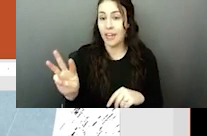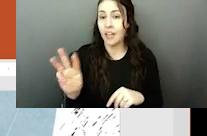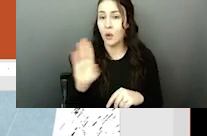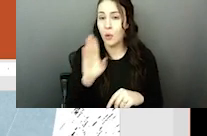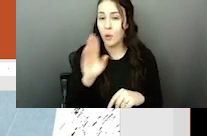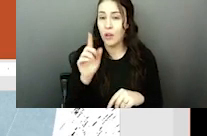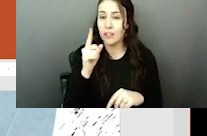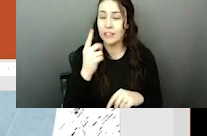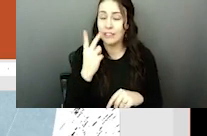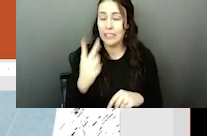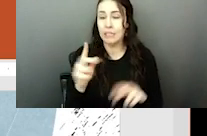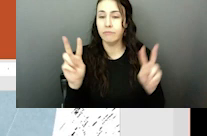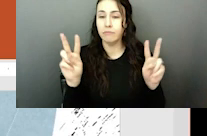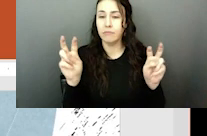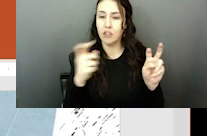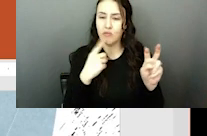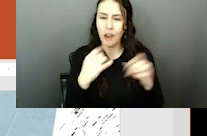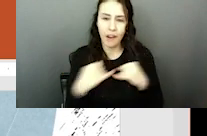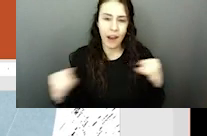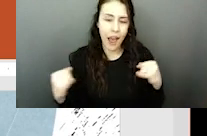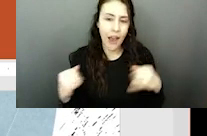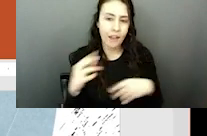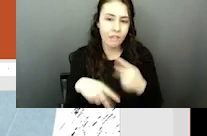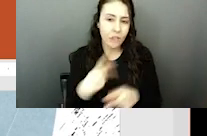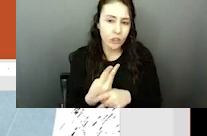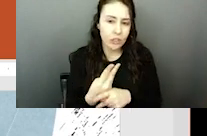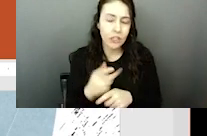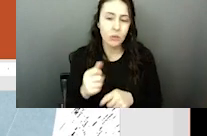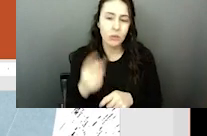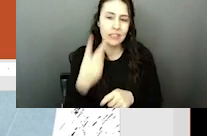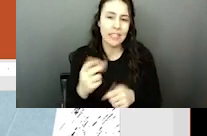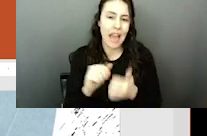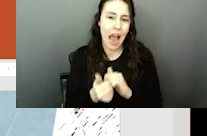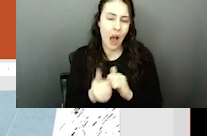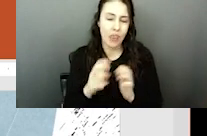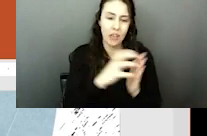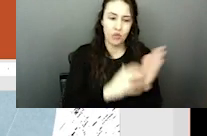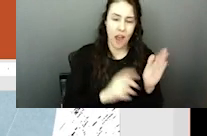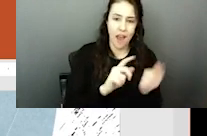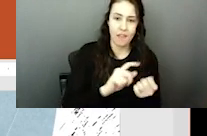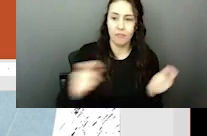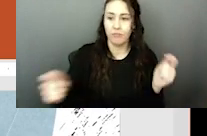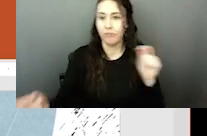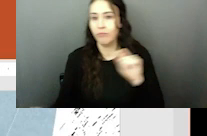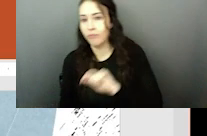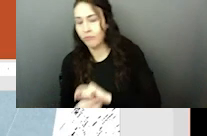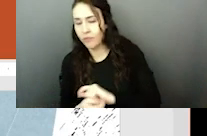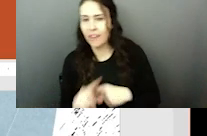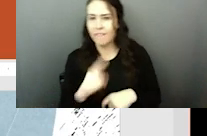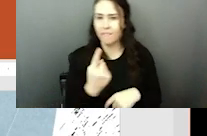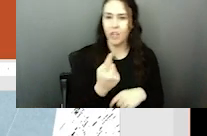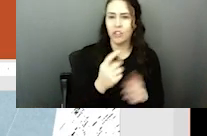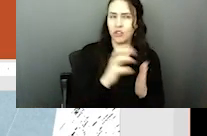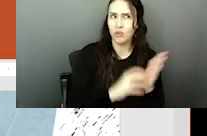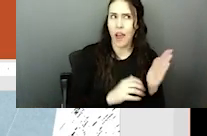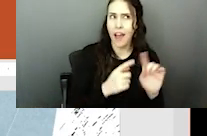version, it's called. You can see how the draft has evolved from the first draft that came out in, I think, late August to